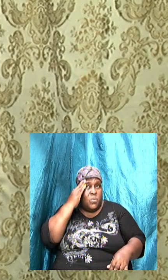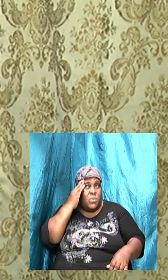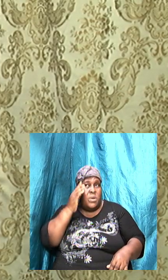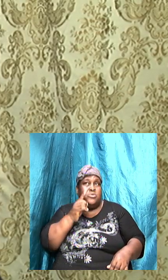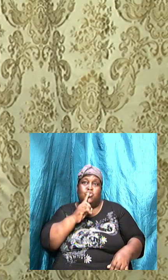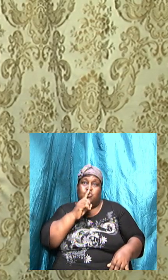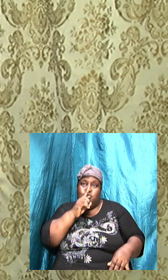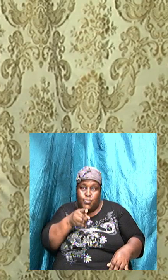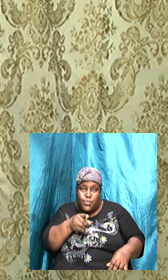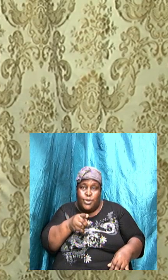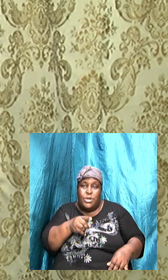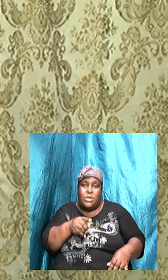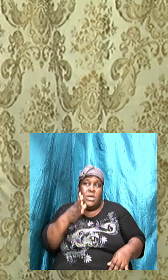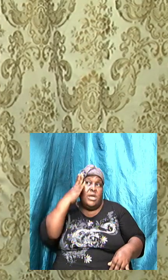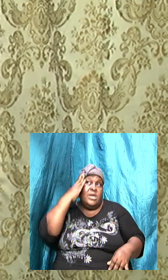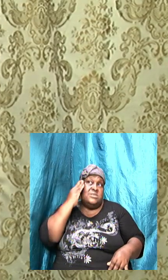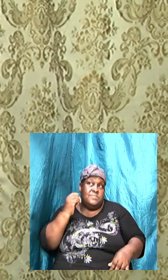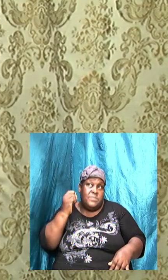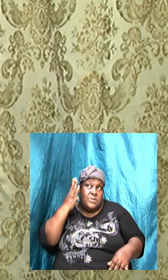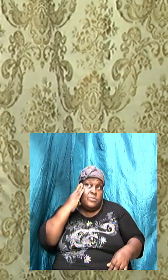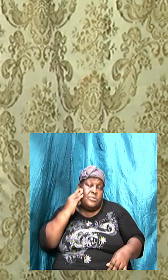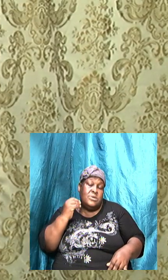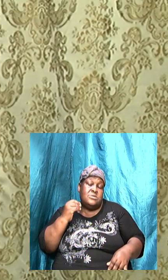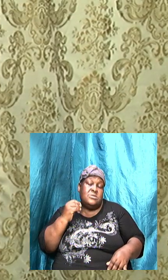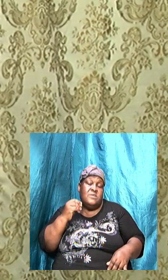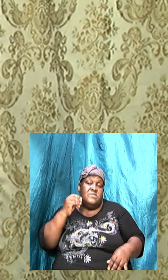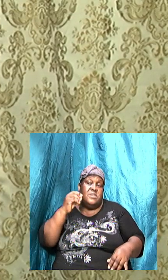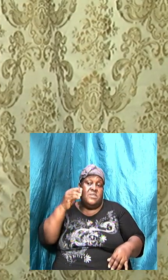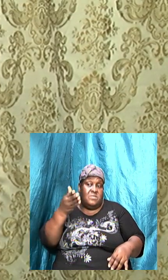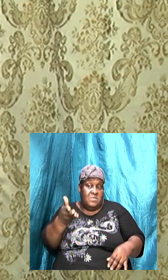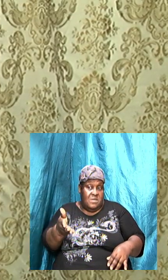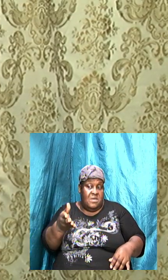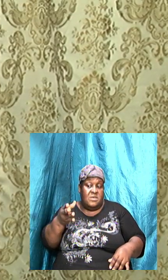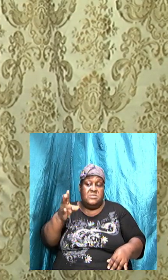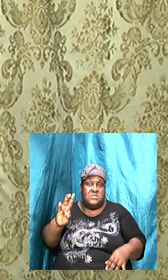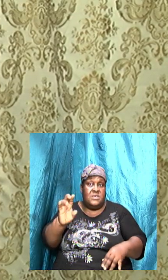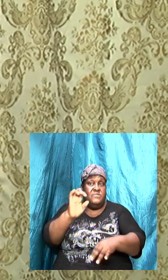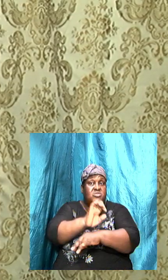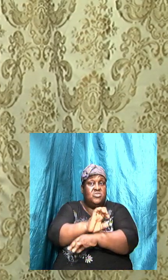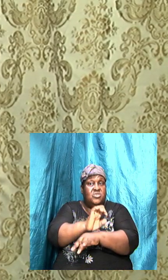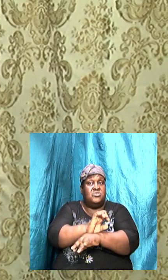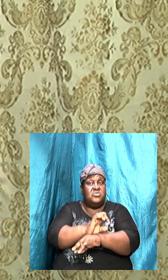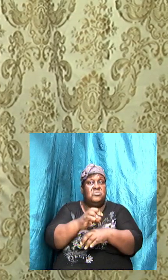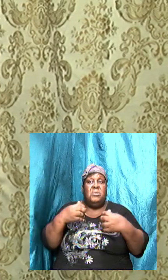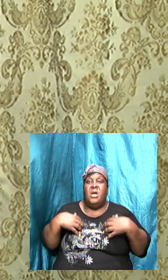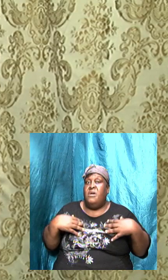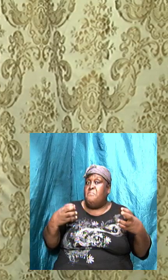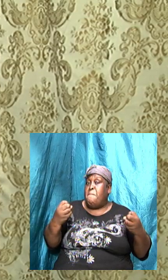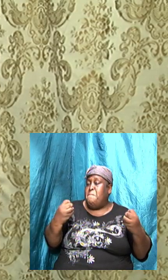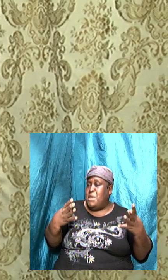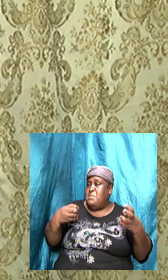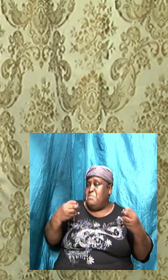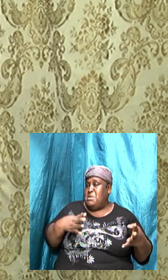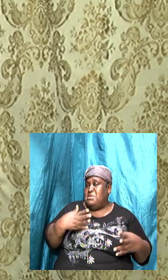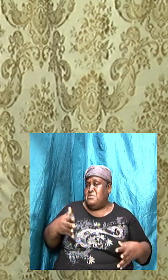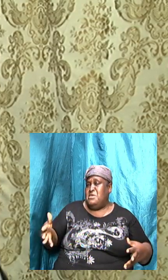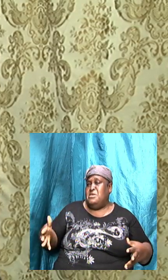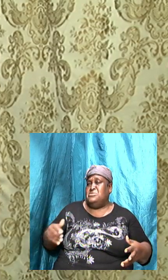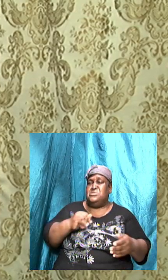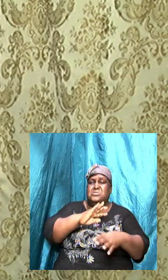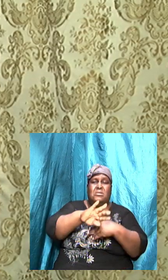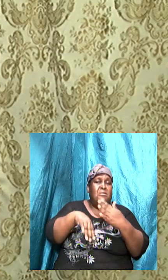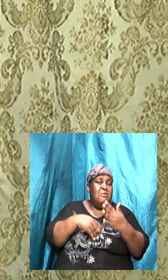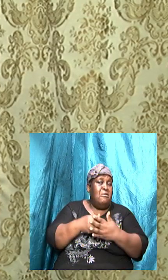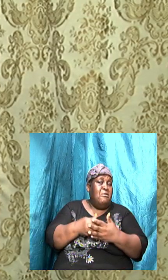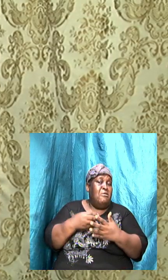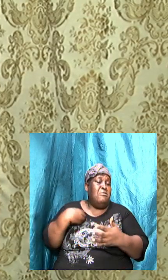the experience of these seven churches has a lot in it that all of us